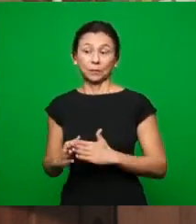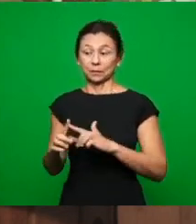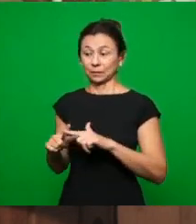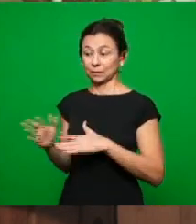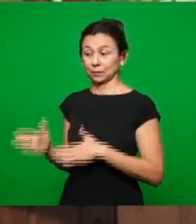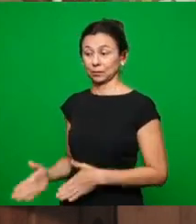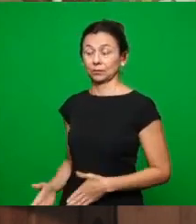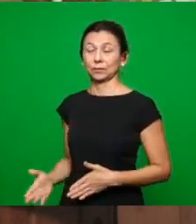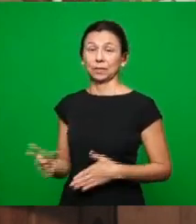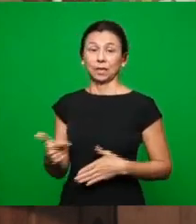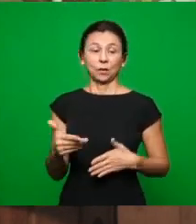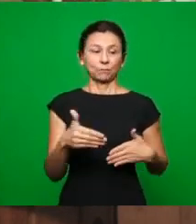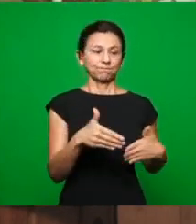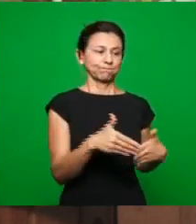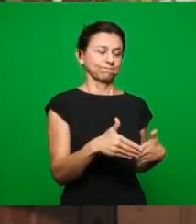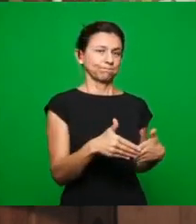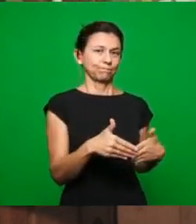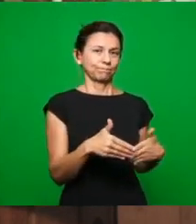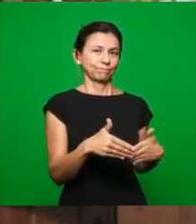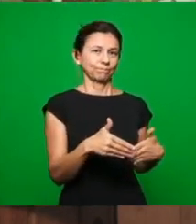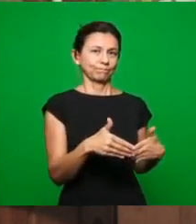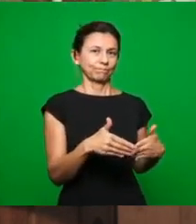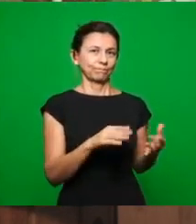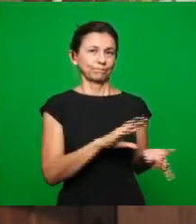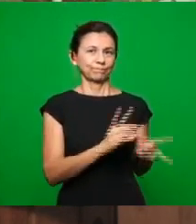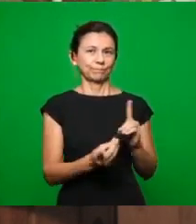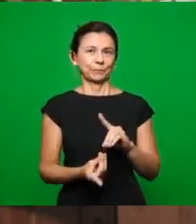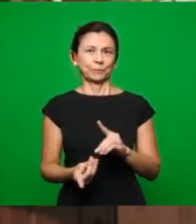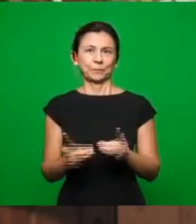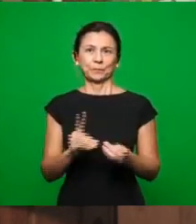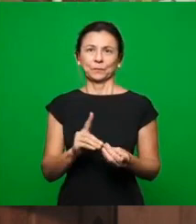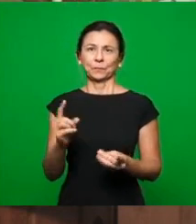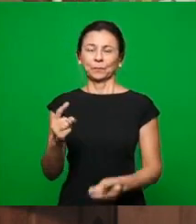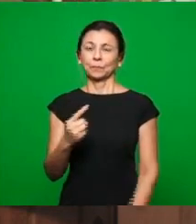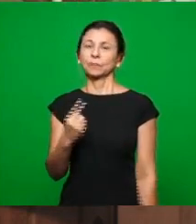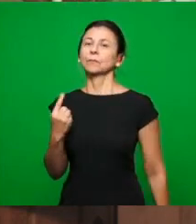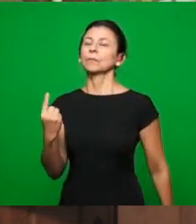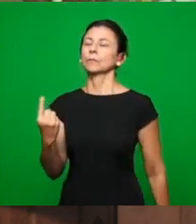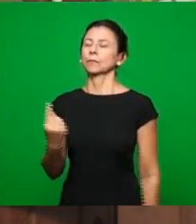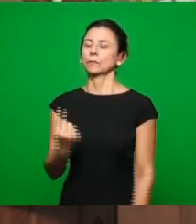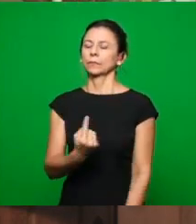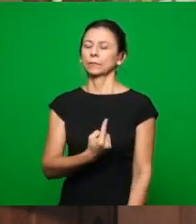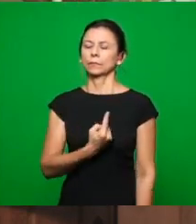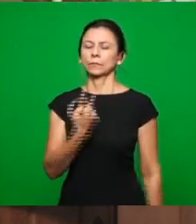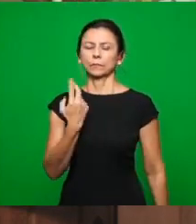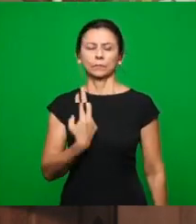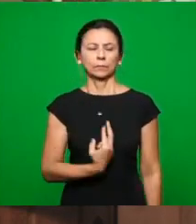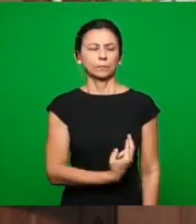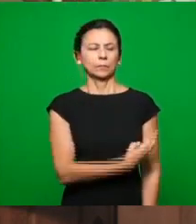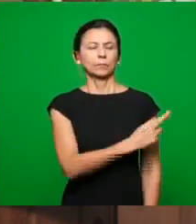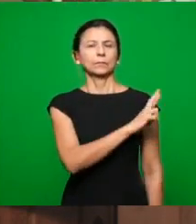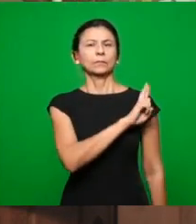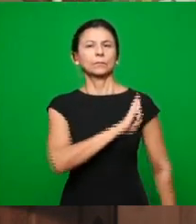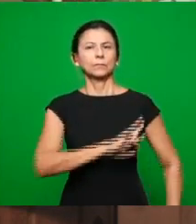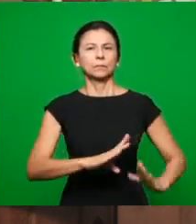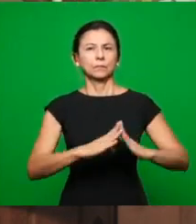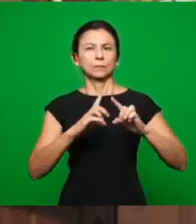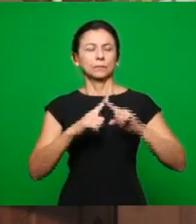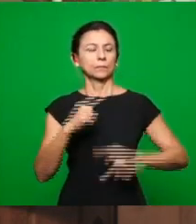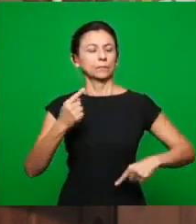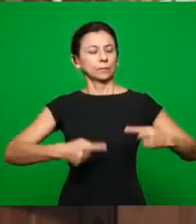in a position of highlight. And what I mean is that we are an institution, a religious